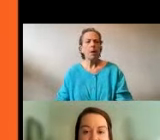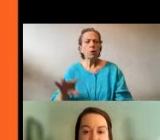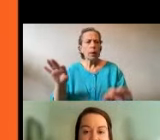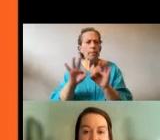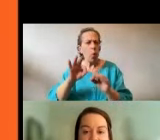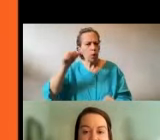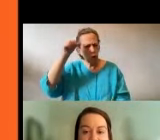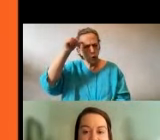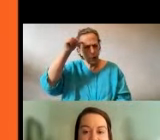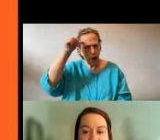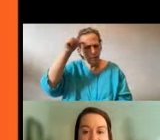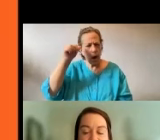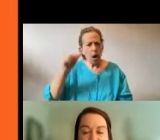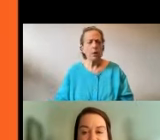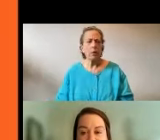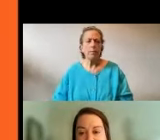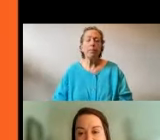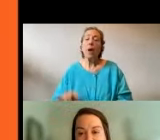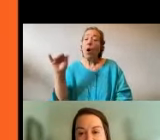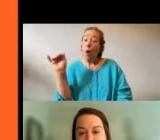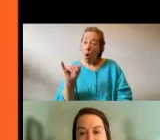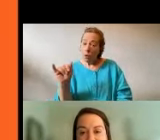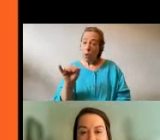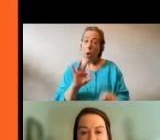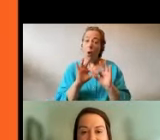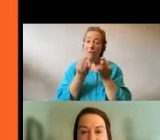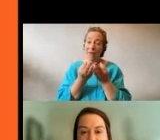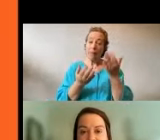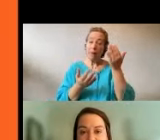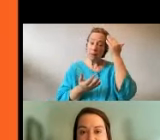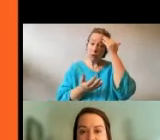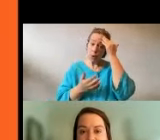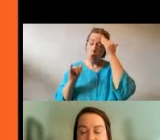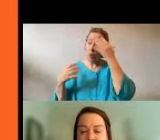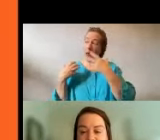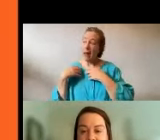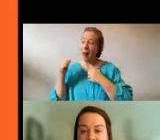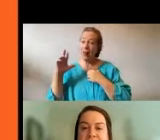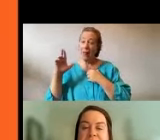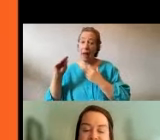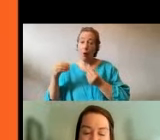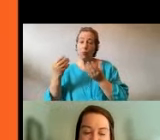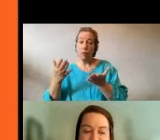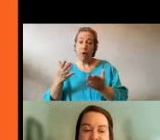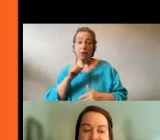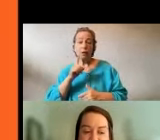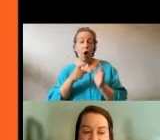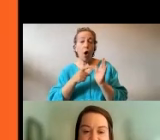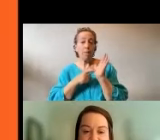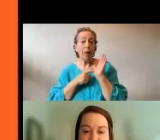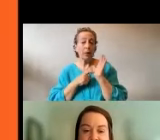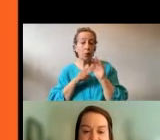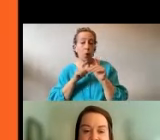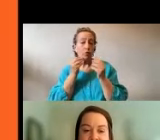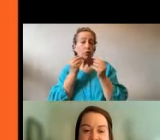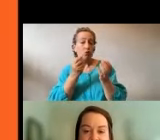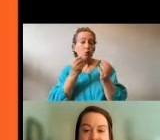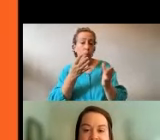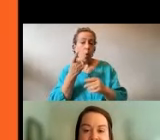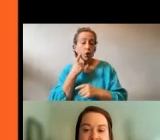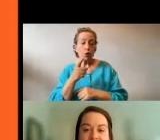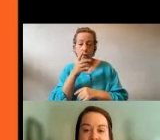important to keep in mind that, families know that healthcare providers are mandatory reporters for child abuse and neglect. And